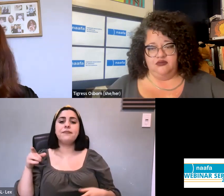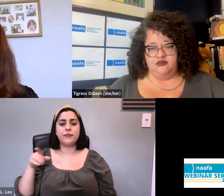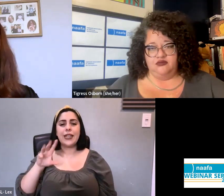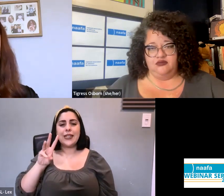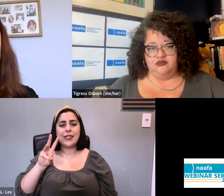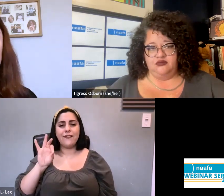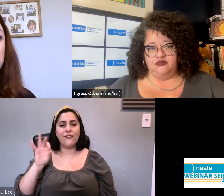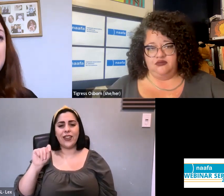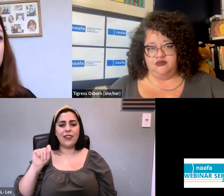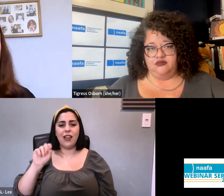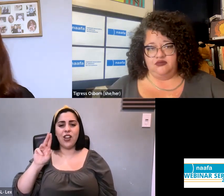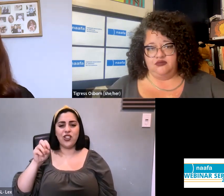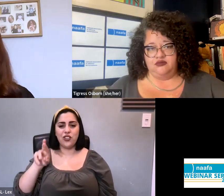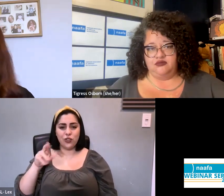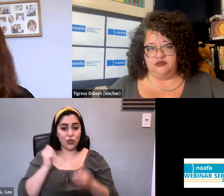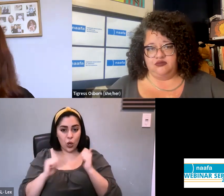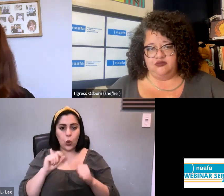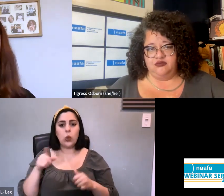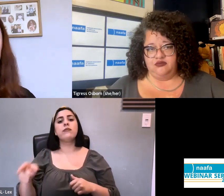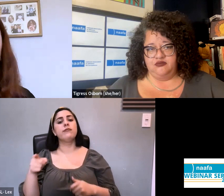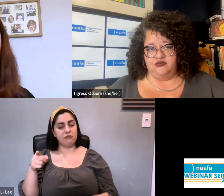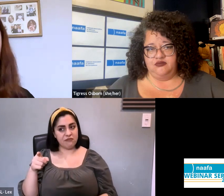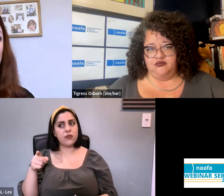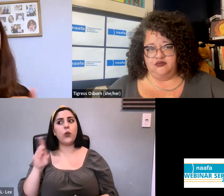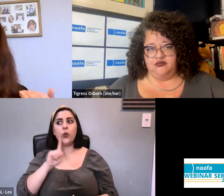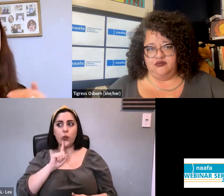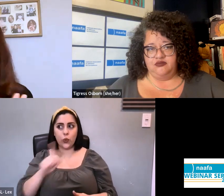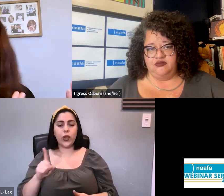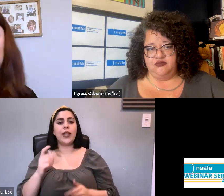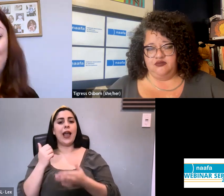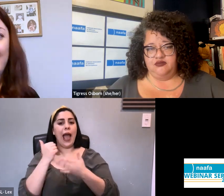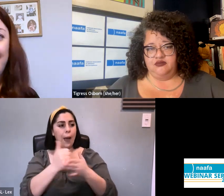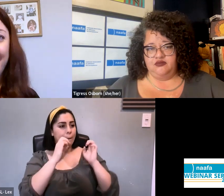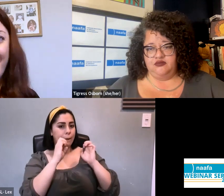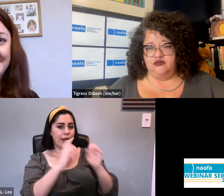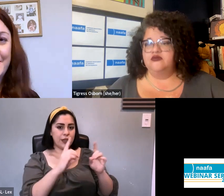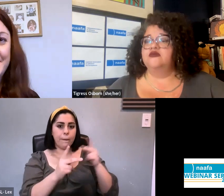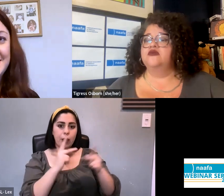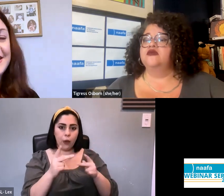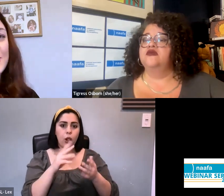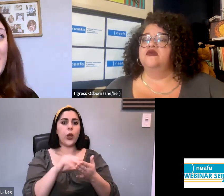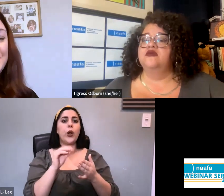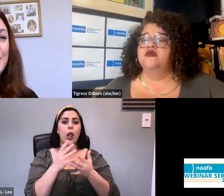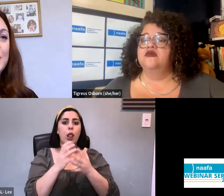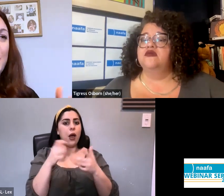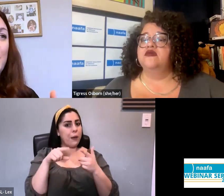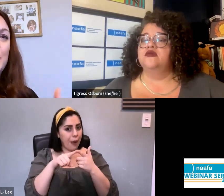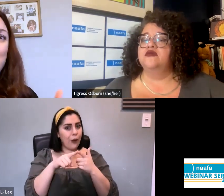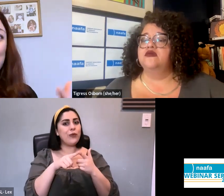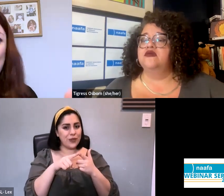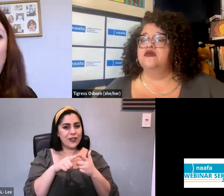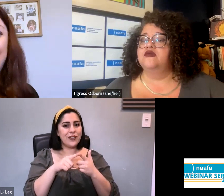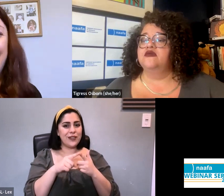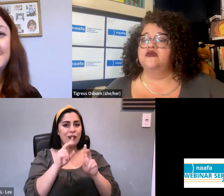lot in terms of getting people to understand it. I watched it long before I got into the business as well, too.